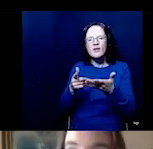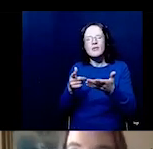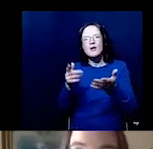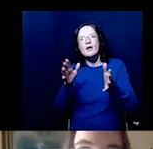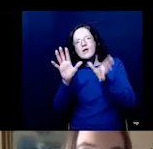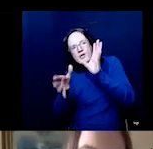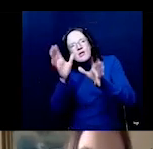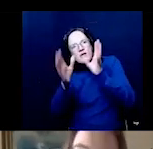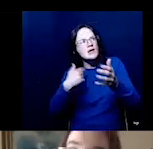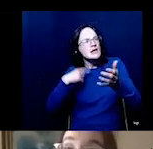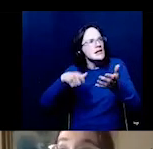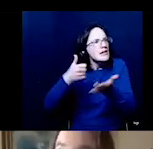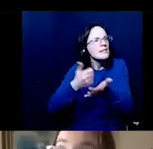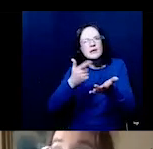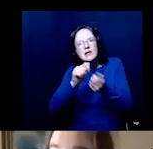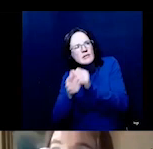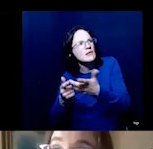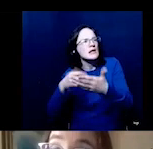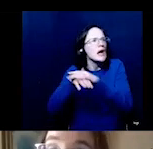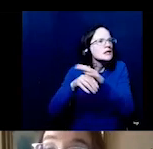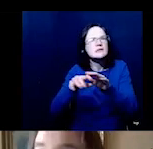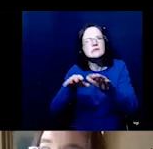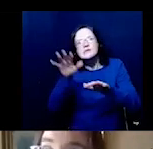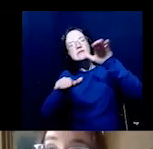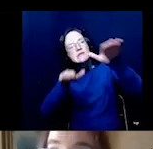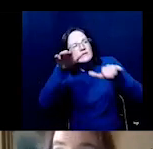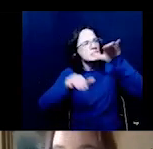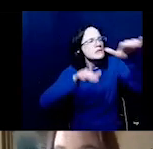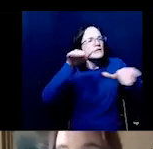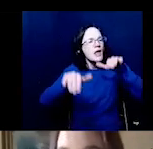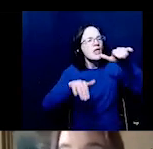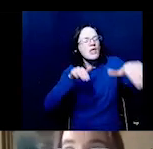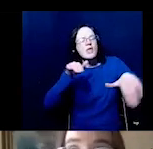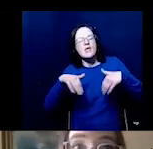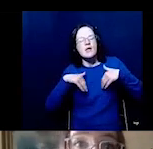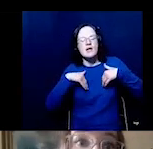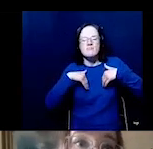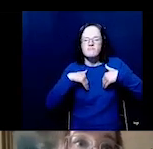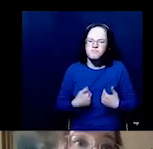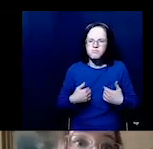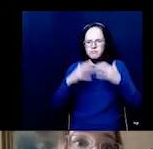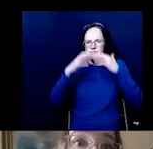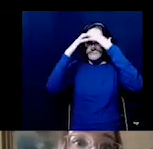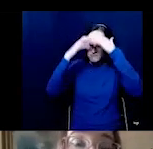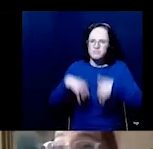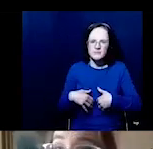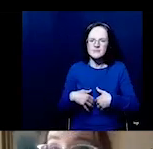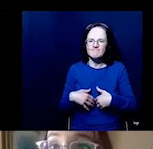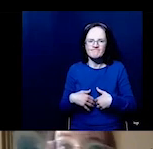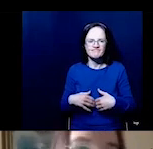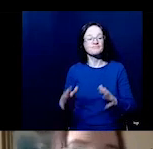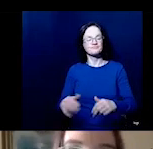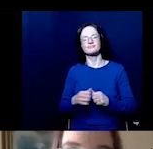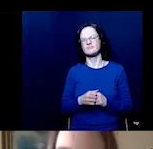tiring. Okay, so we're going to talk about the assumptions that other students might have on us. So we could hear,